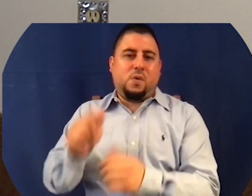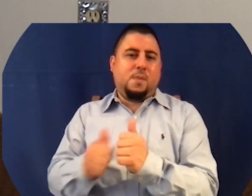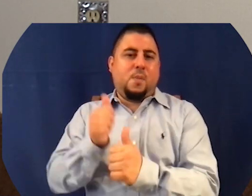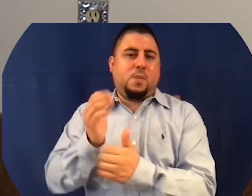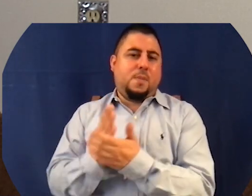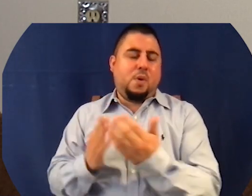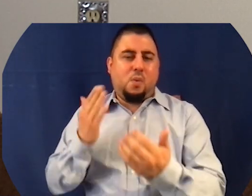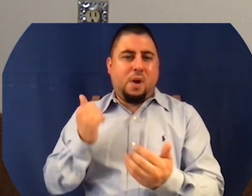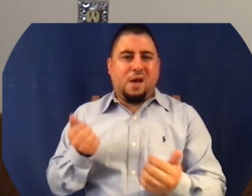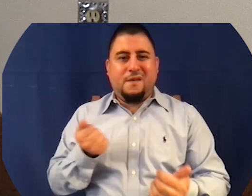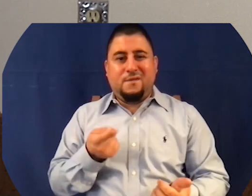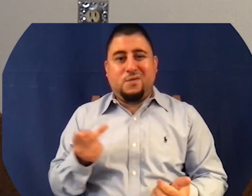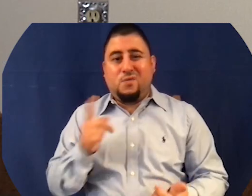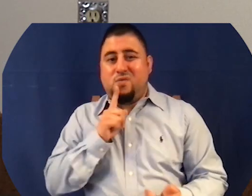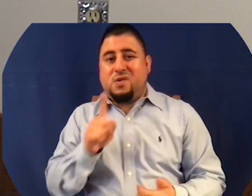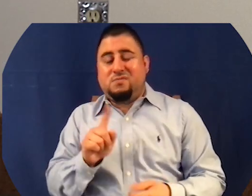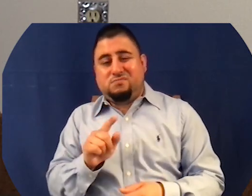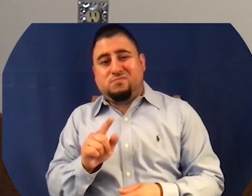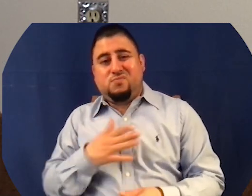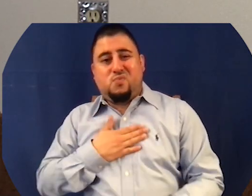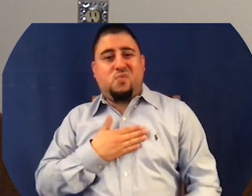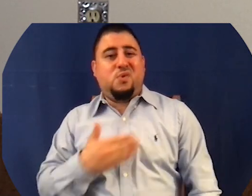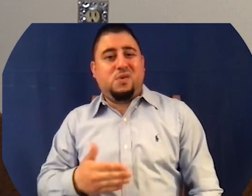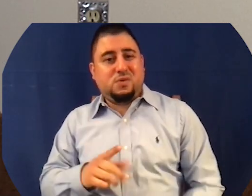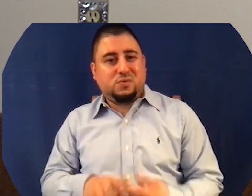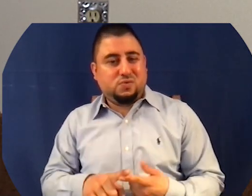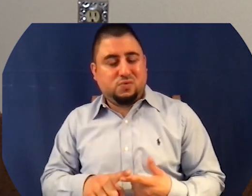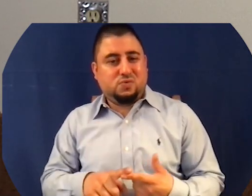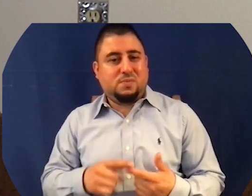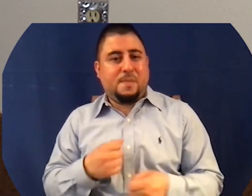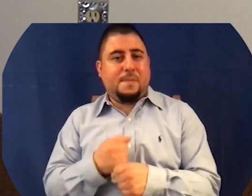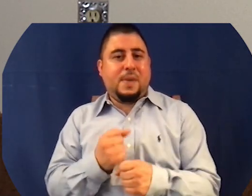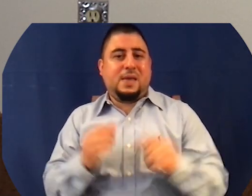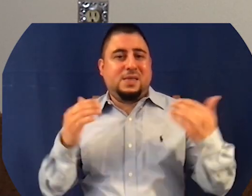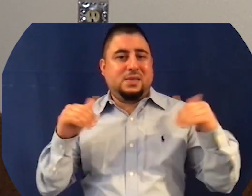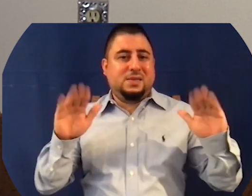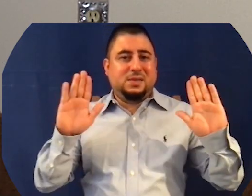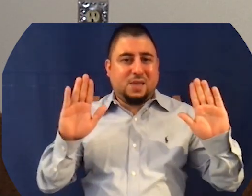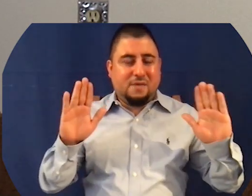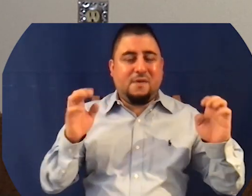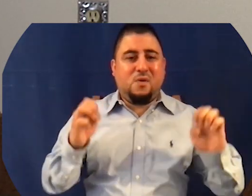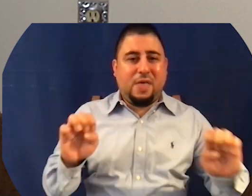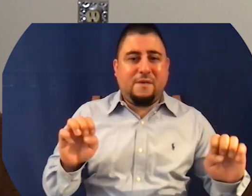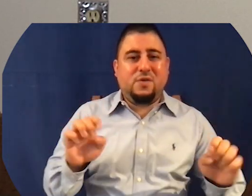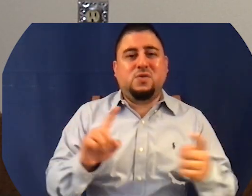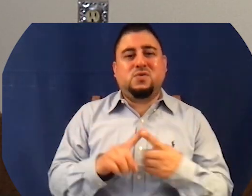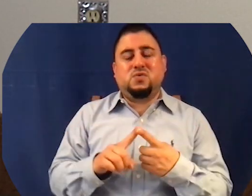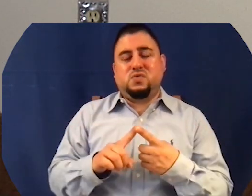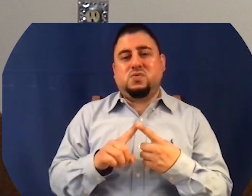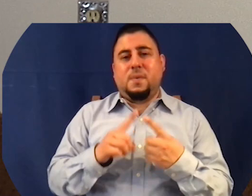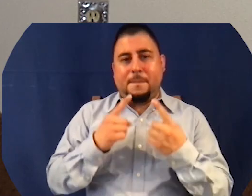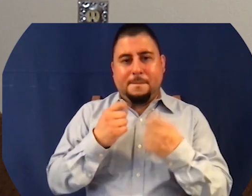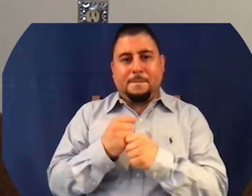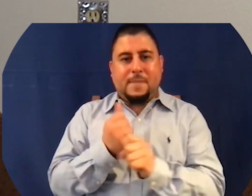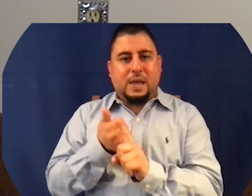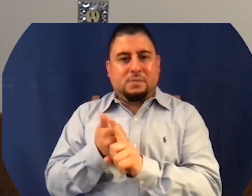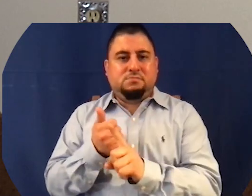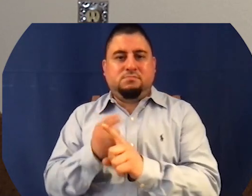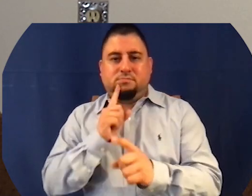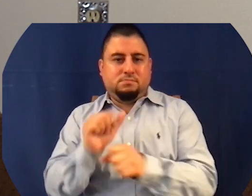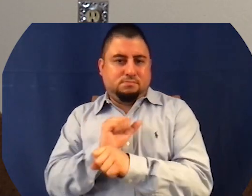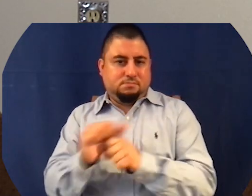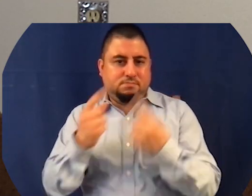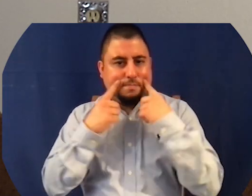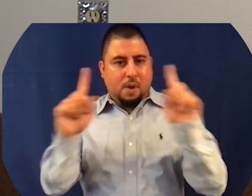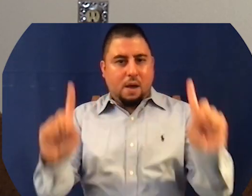because few are willing to make the effort required to bring it about.